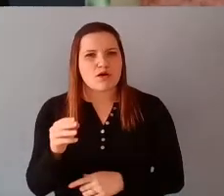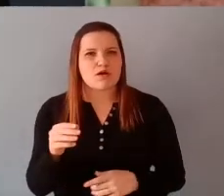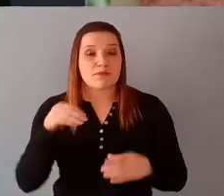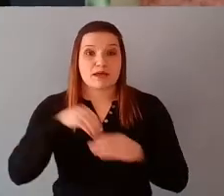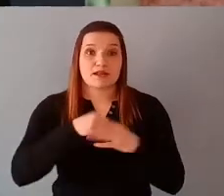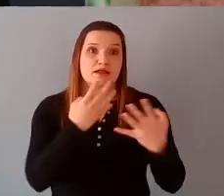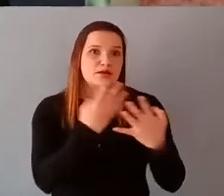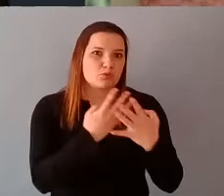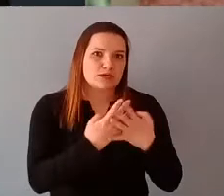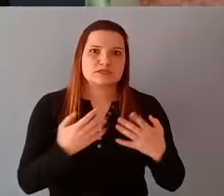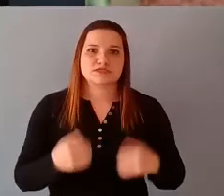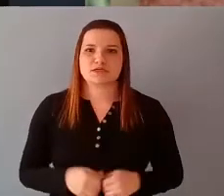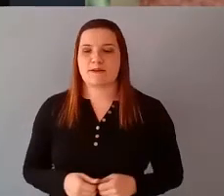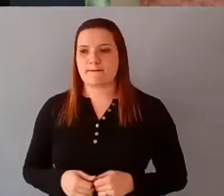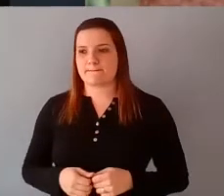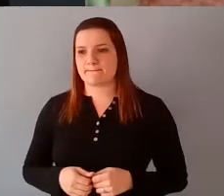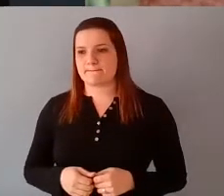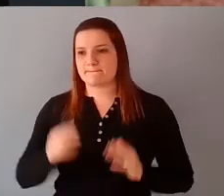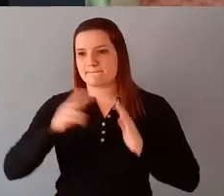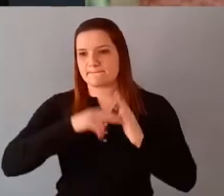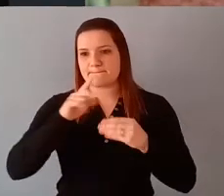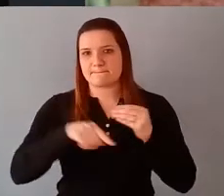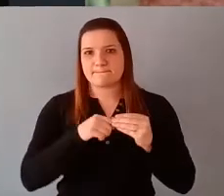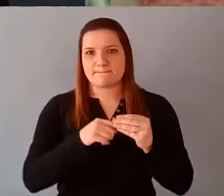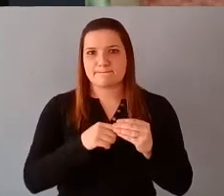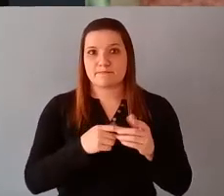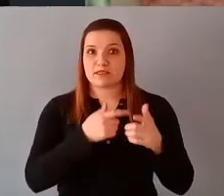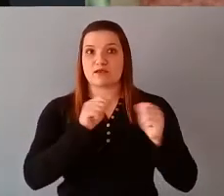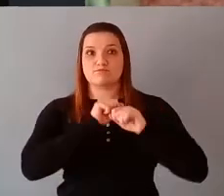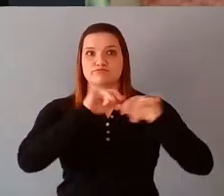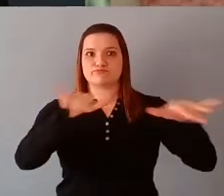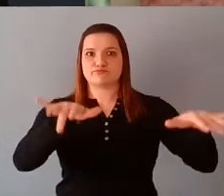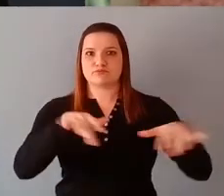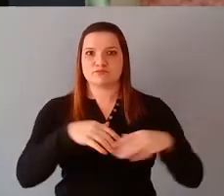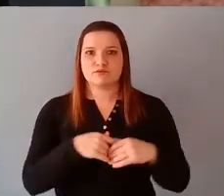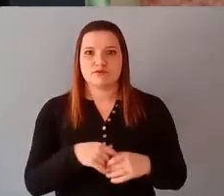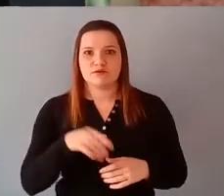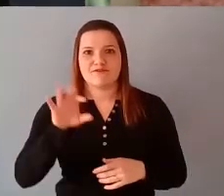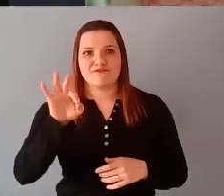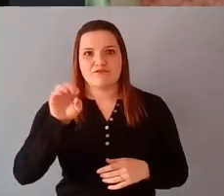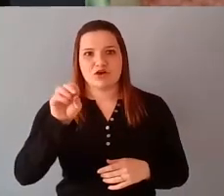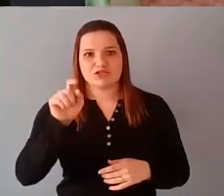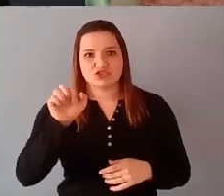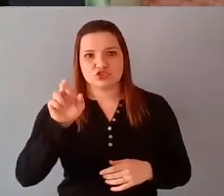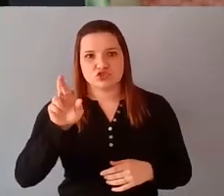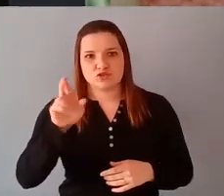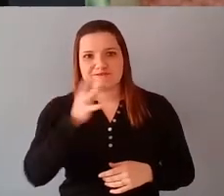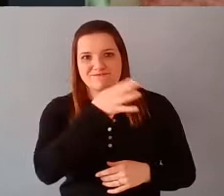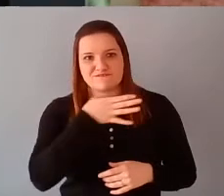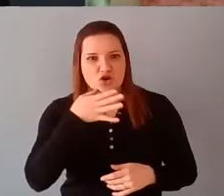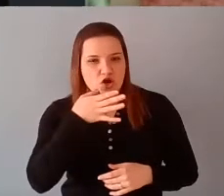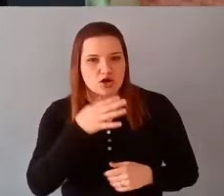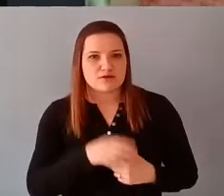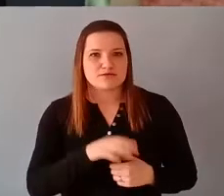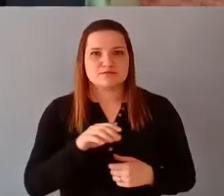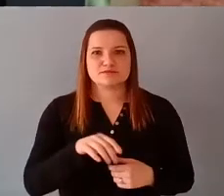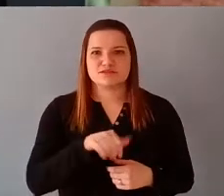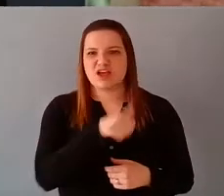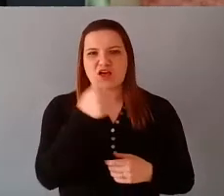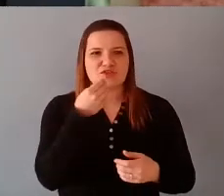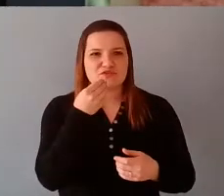Or we've read about large outbreaks at foster farms and other Reese Foods,